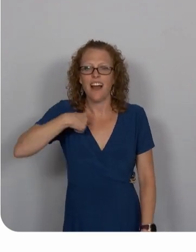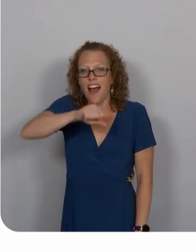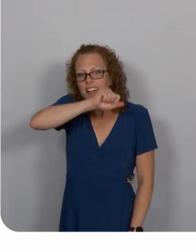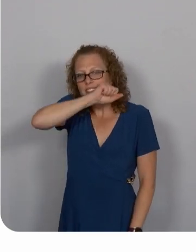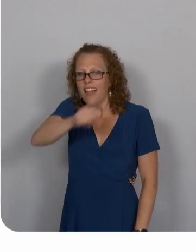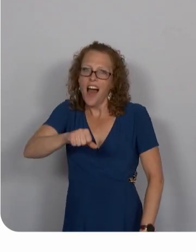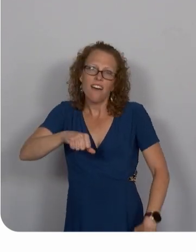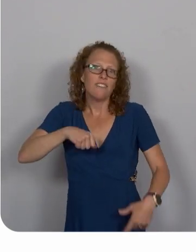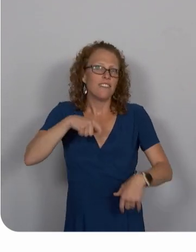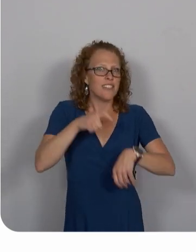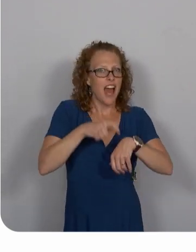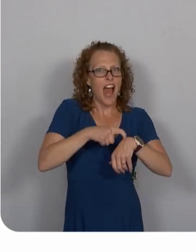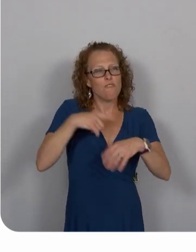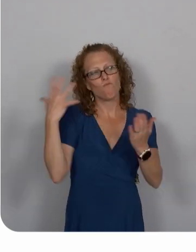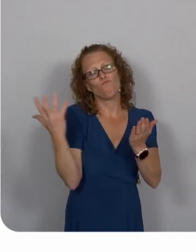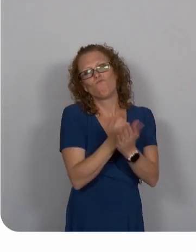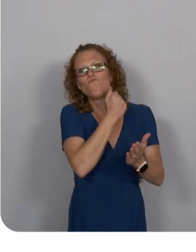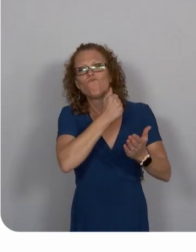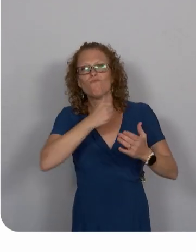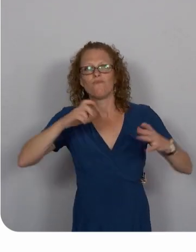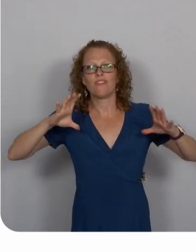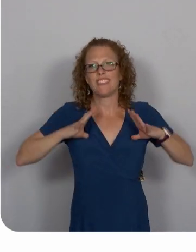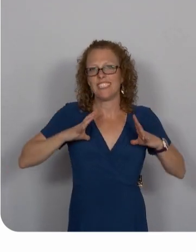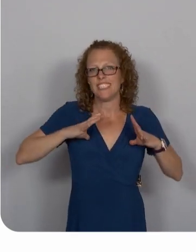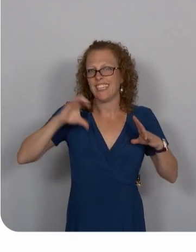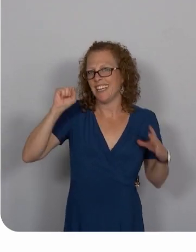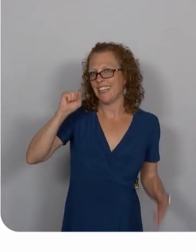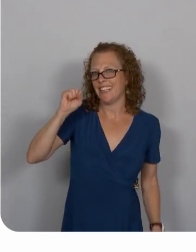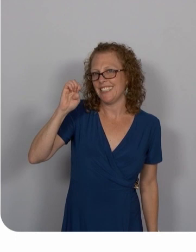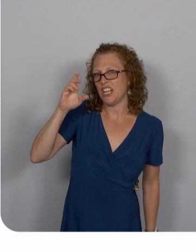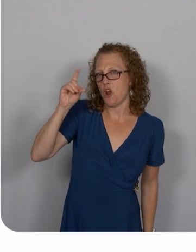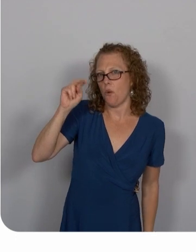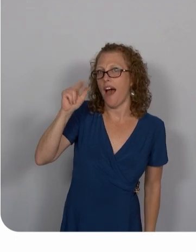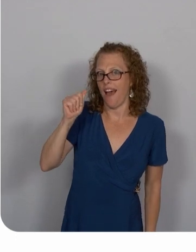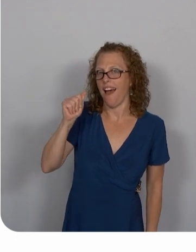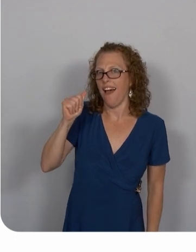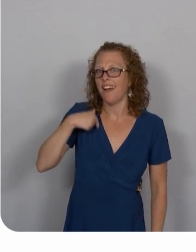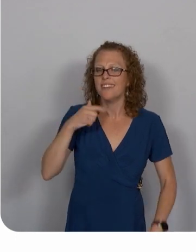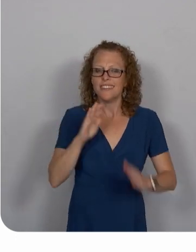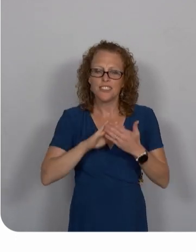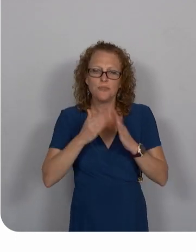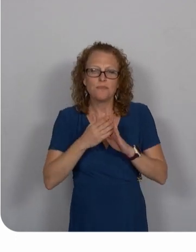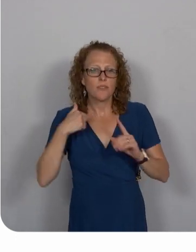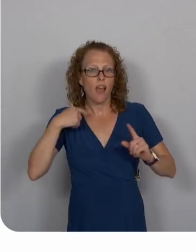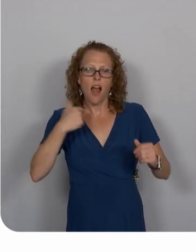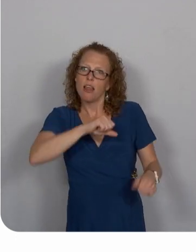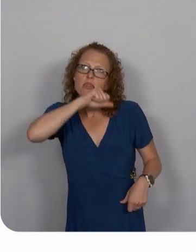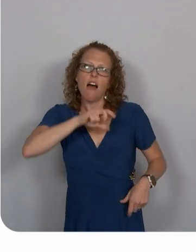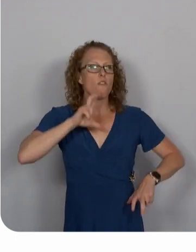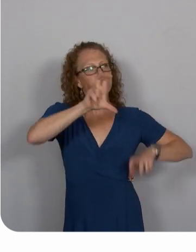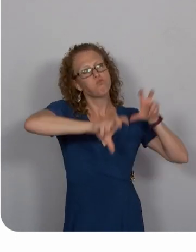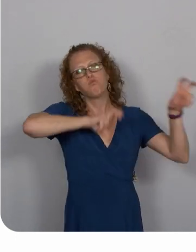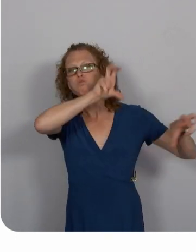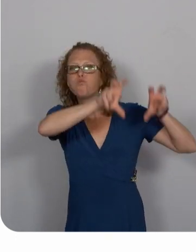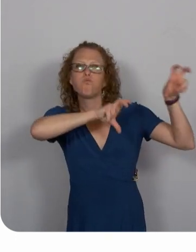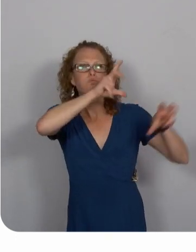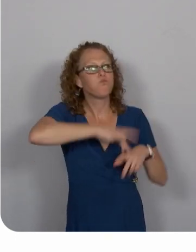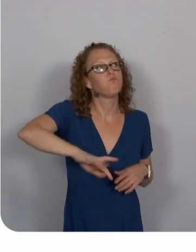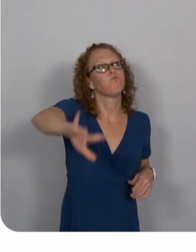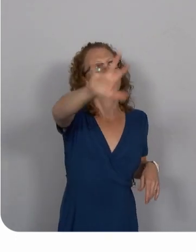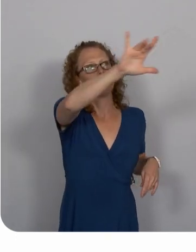love spending time in Sedona. And when I'm there, I'm always taking impromptu hikes. When I'm on the move